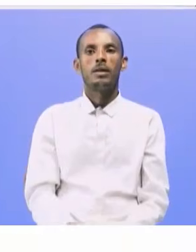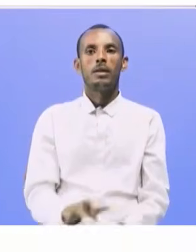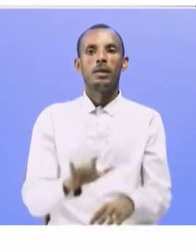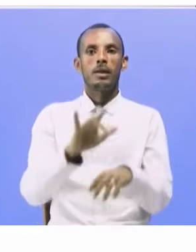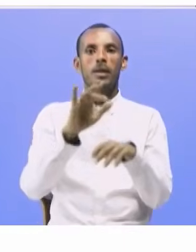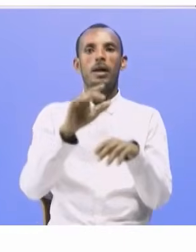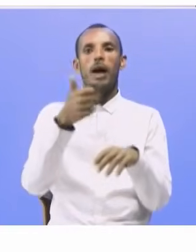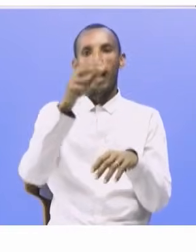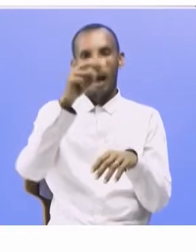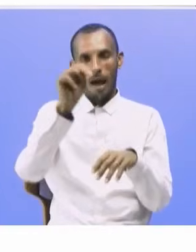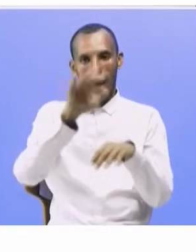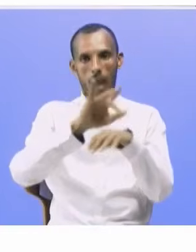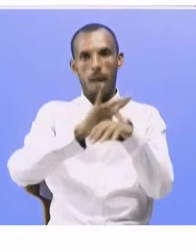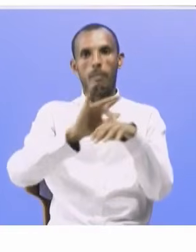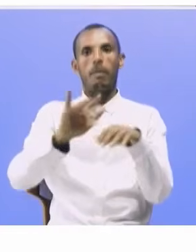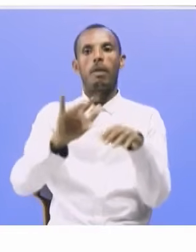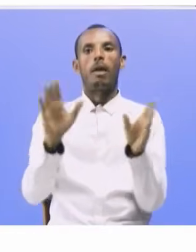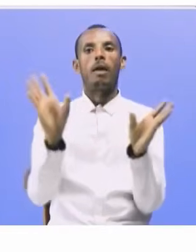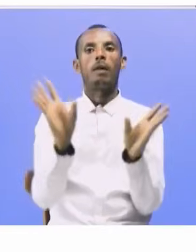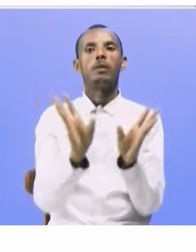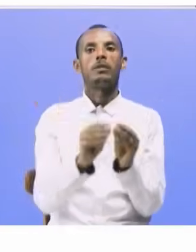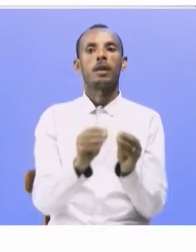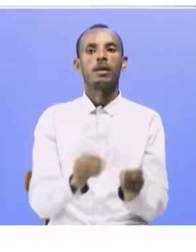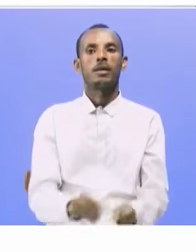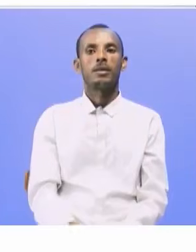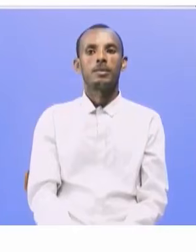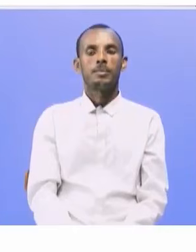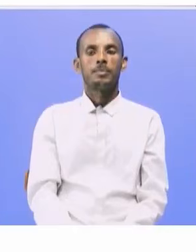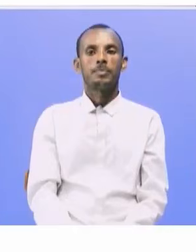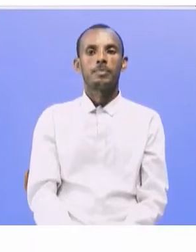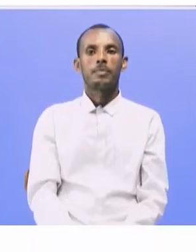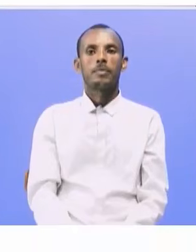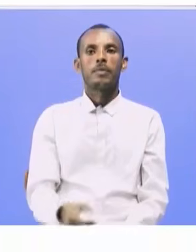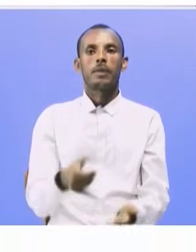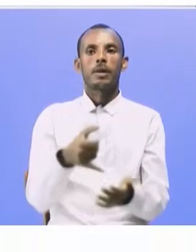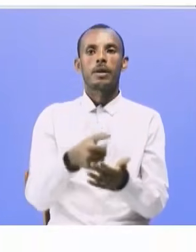an empty set. It's not an empty set.